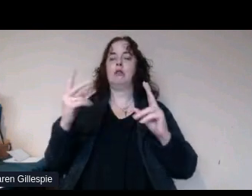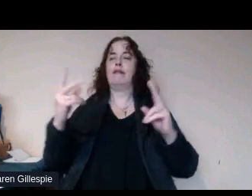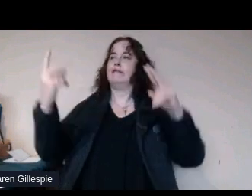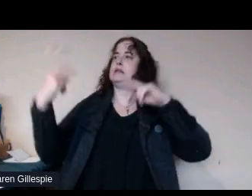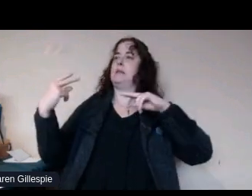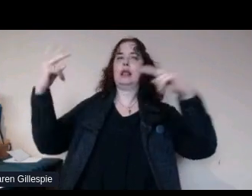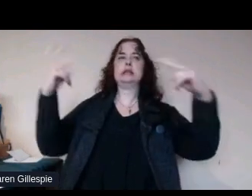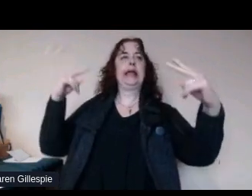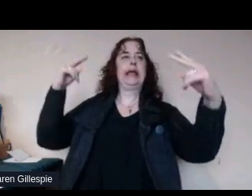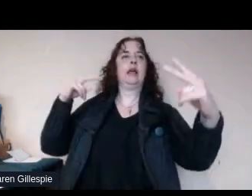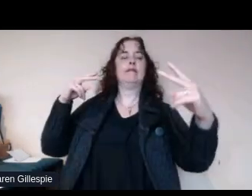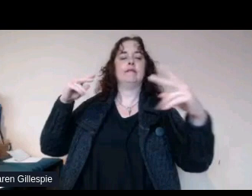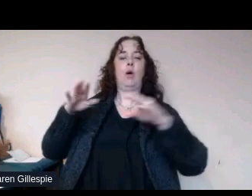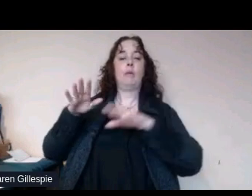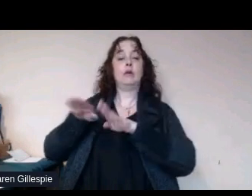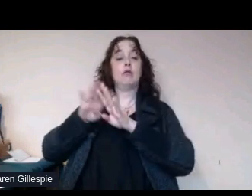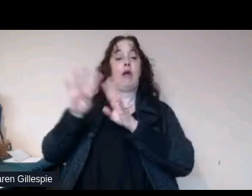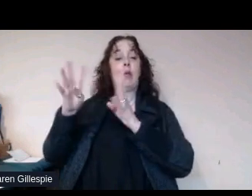nations and regions.